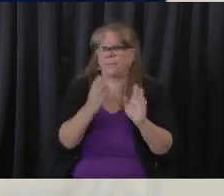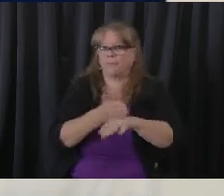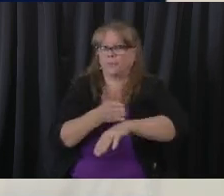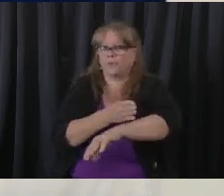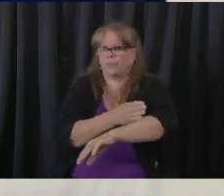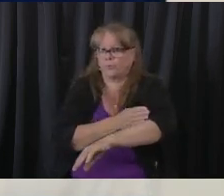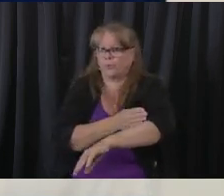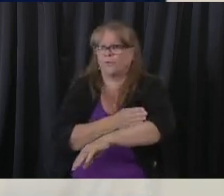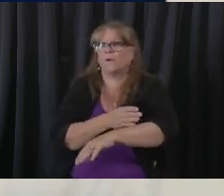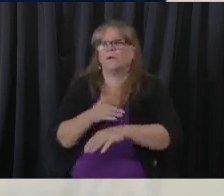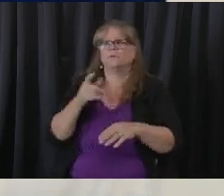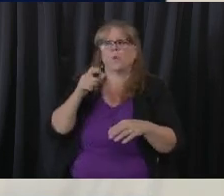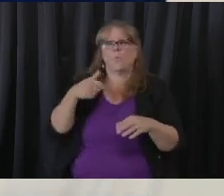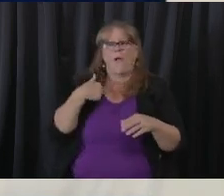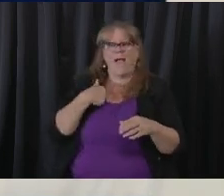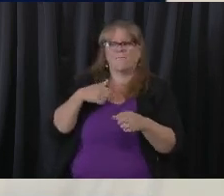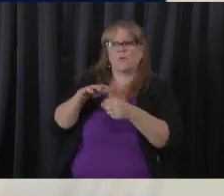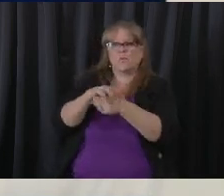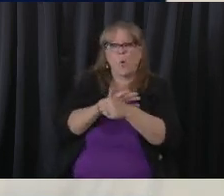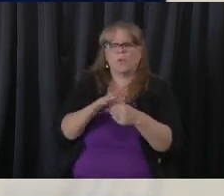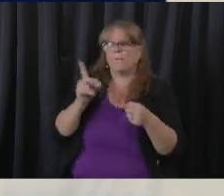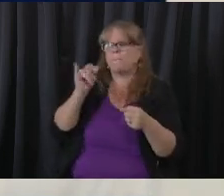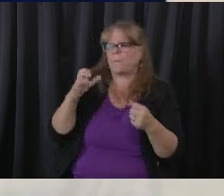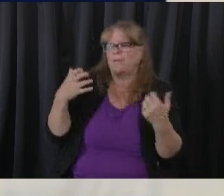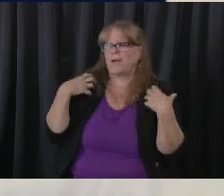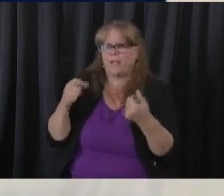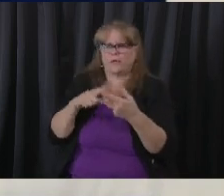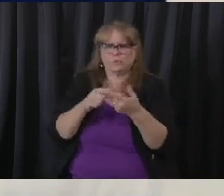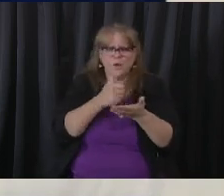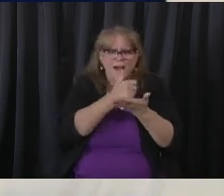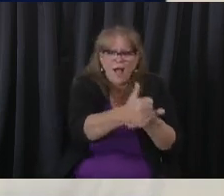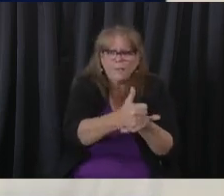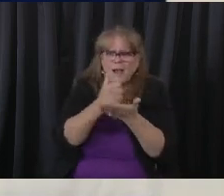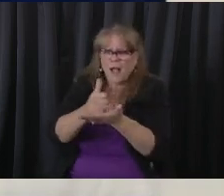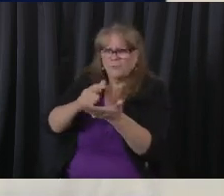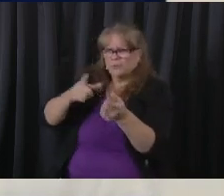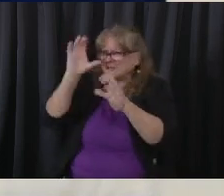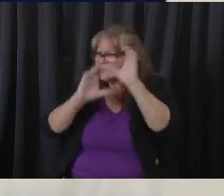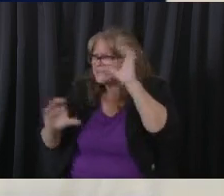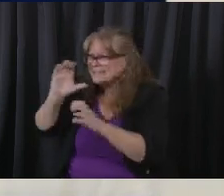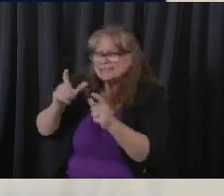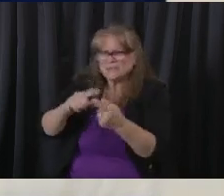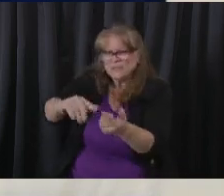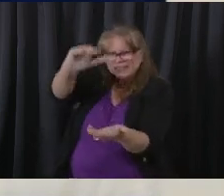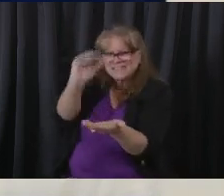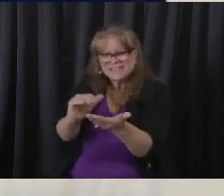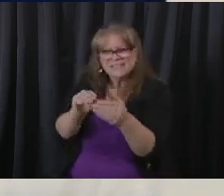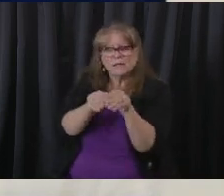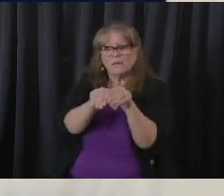containment, avoiding community-wide, county-wide, or God forbid, statewide outbreaks.